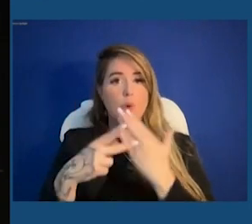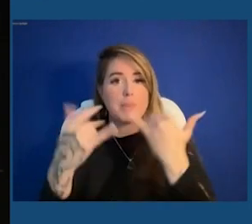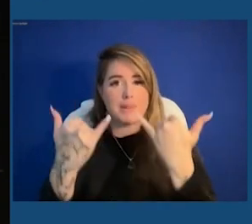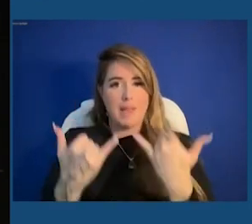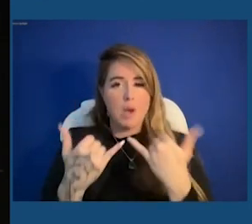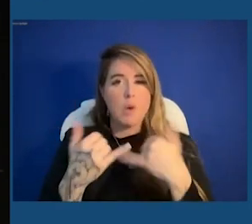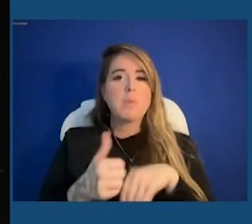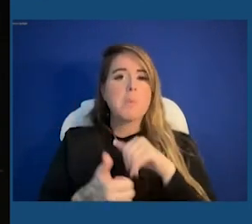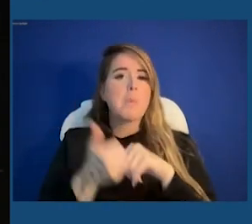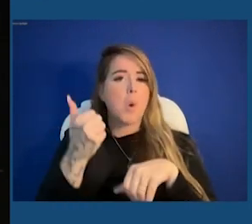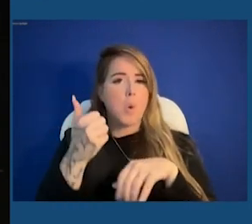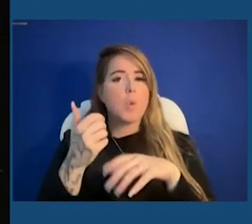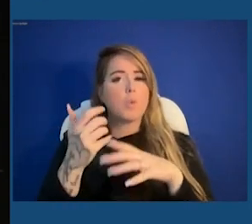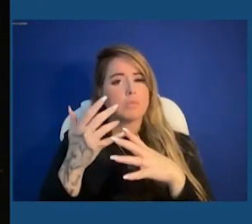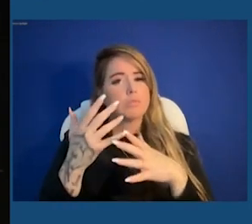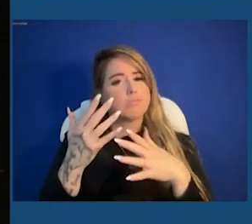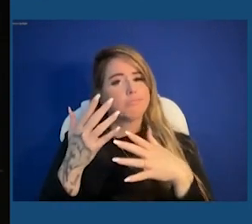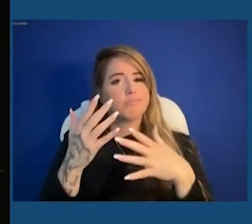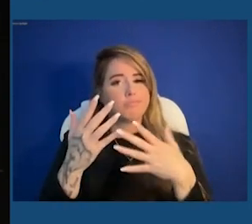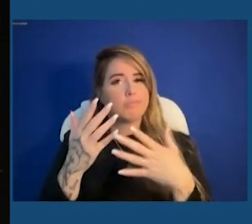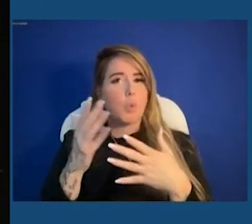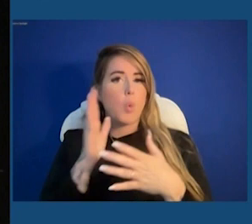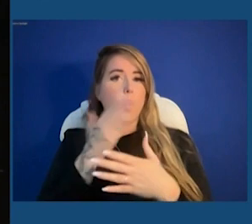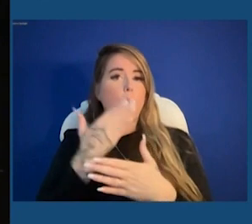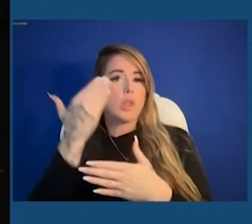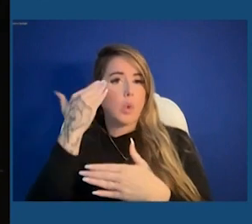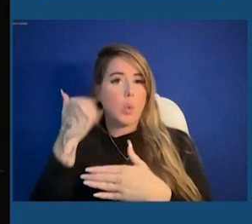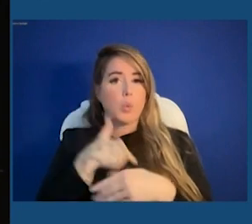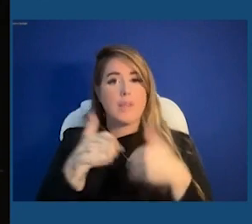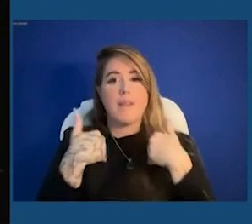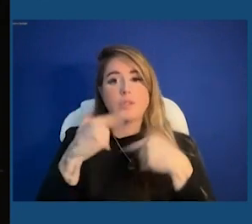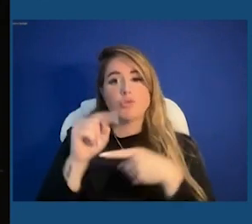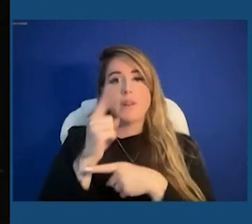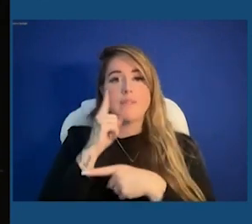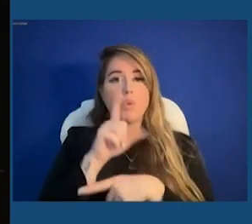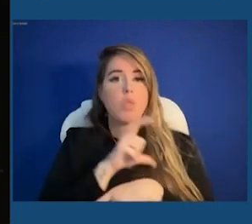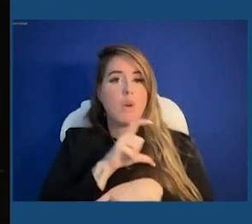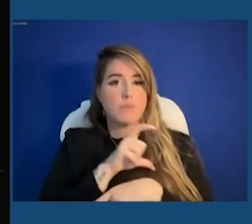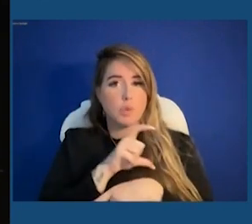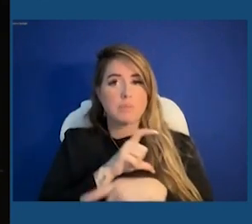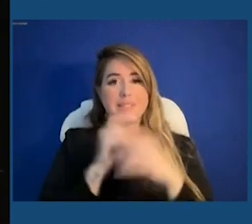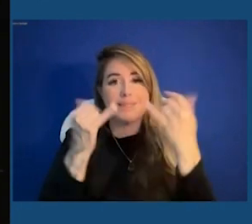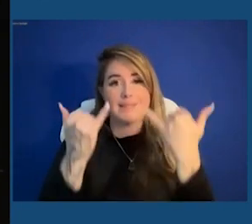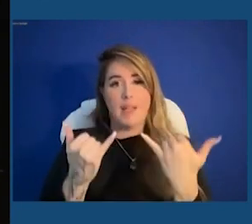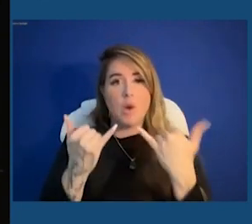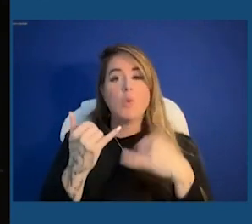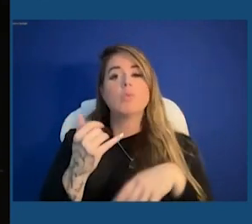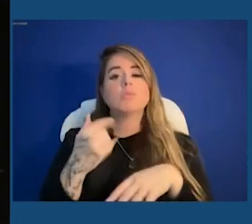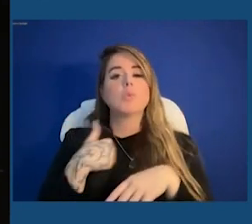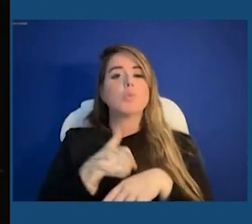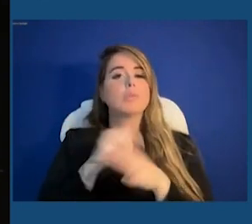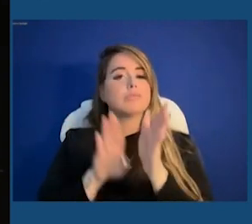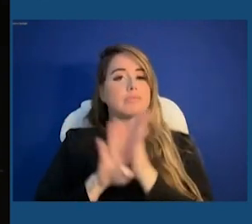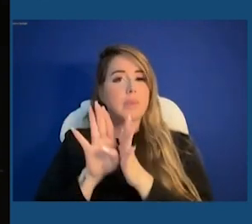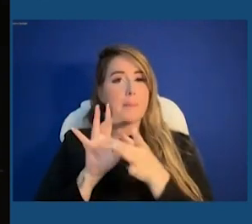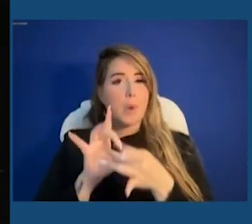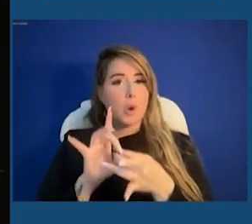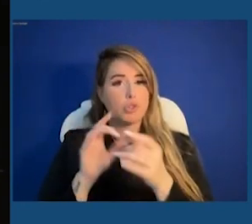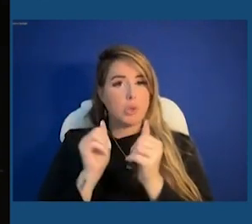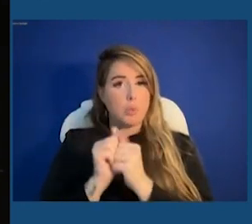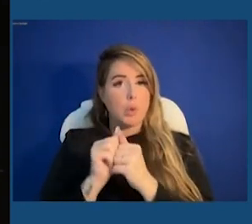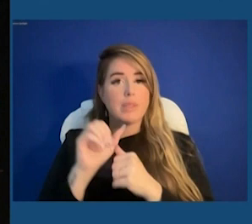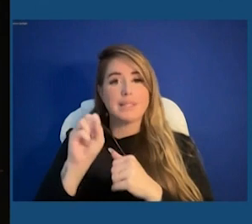notably, we have trainings for law enforcement to build partnerships with both the Muslim and Sikh